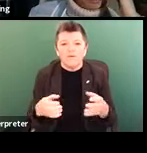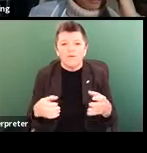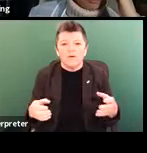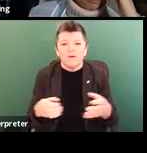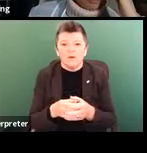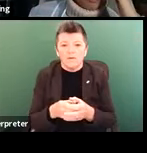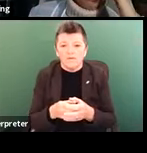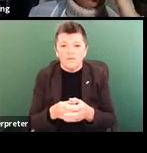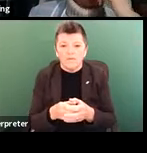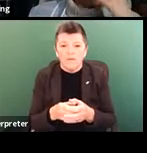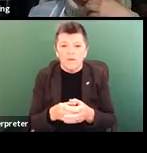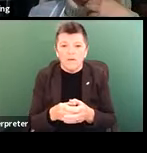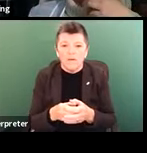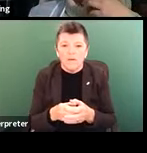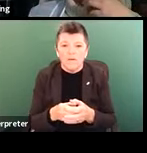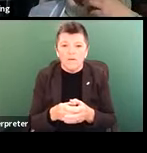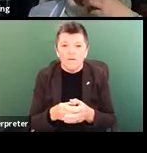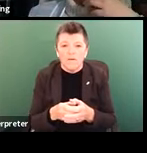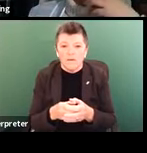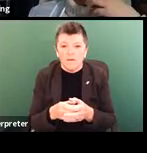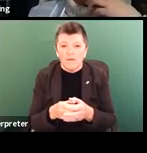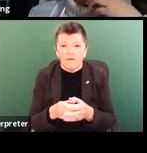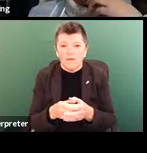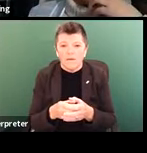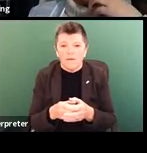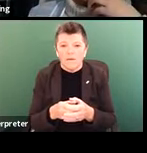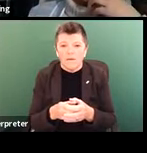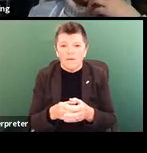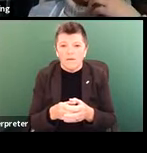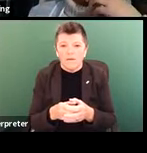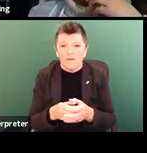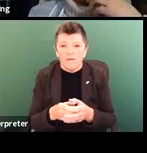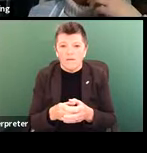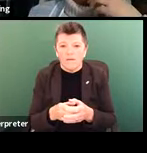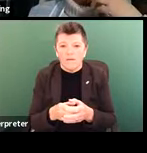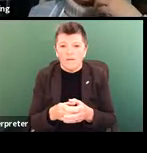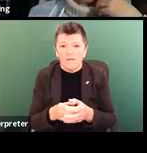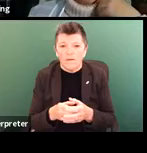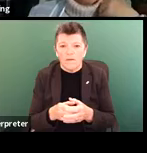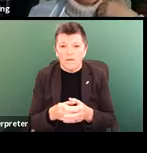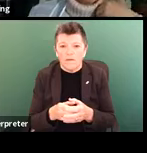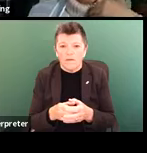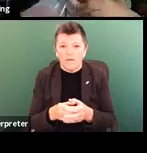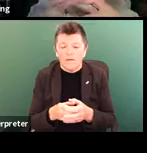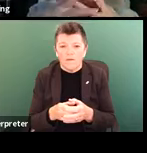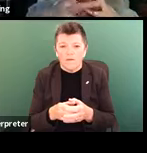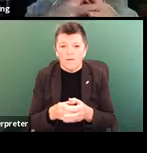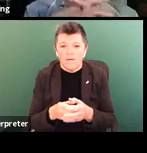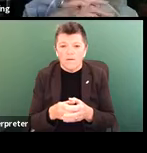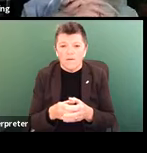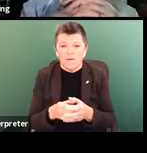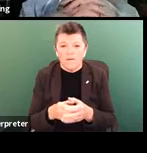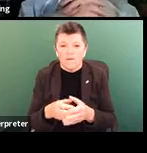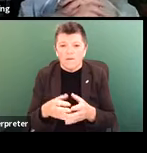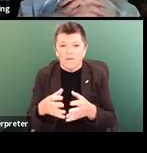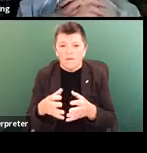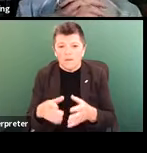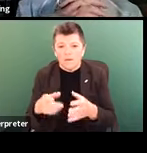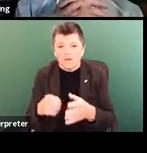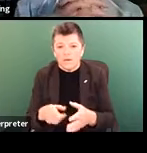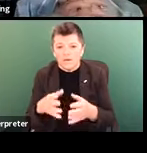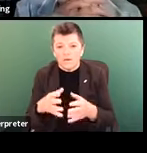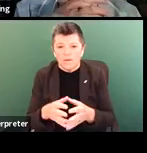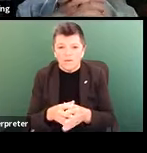Chauvel, the largest. In the past is a national capitalist. Now it's a global capitalist,